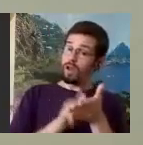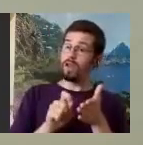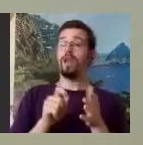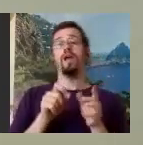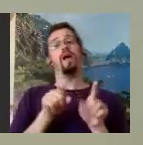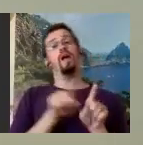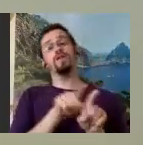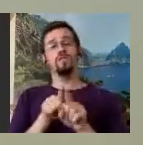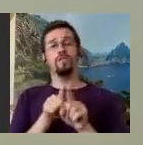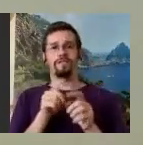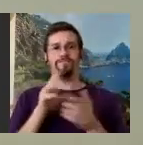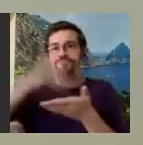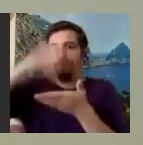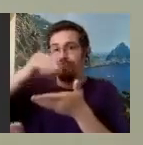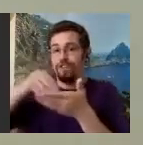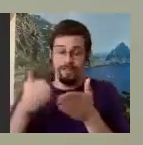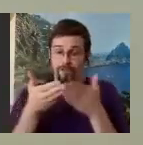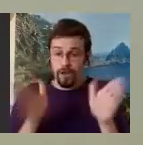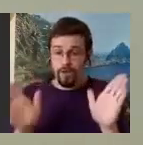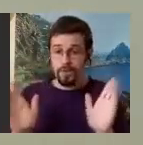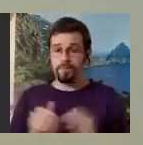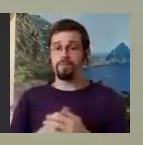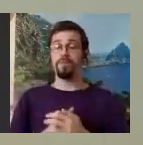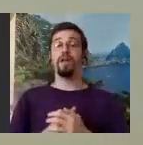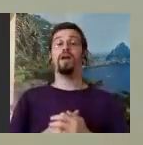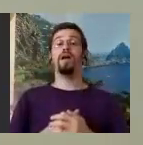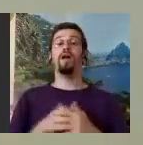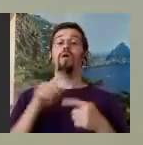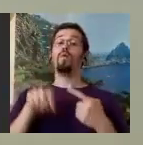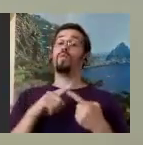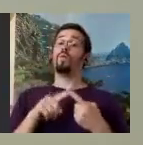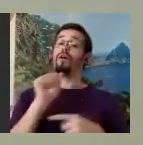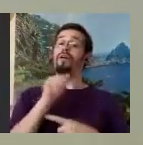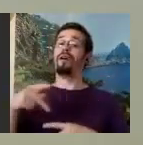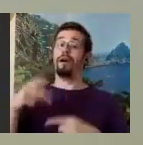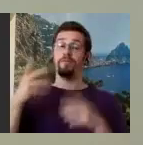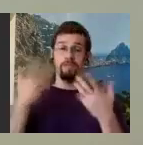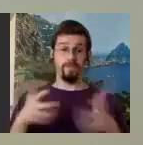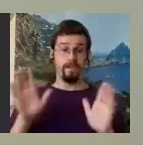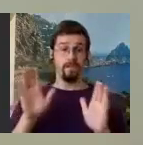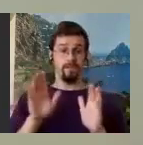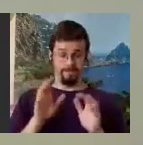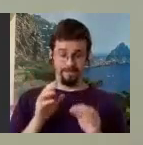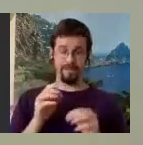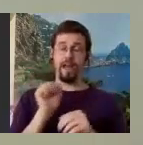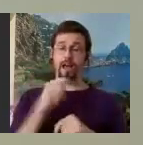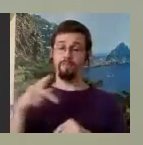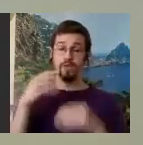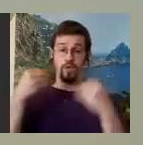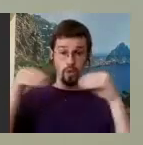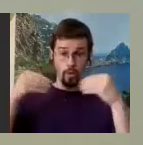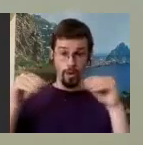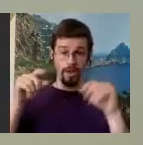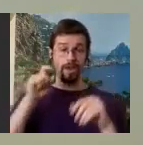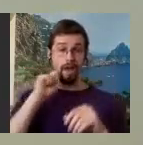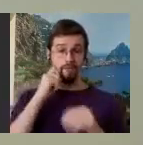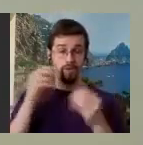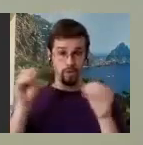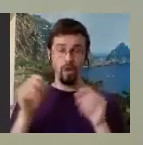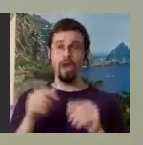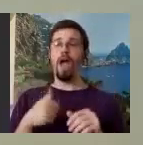it. All of these students' emotions and smiles showed me that our app was doing something to improve the learning of